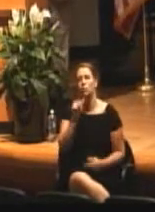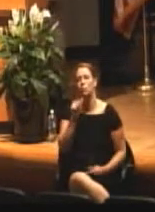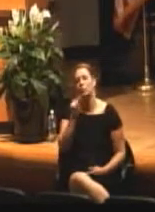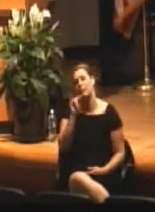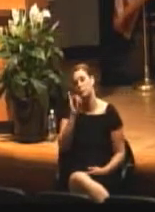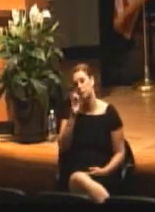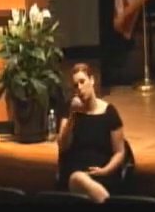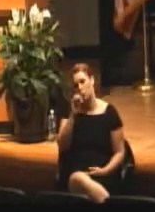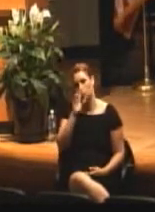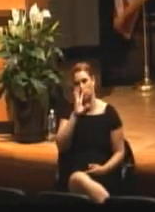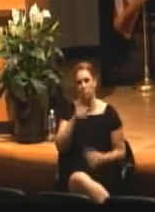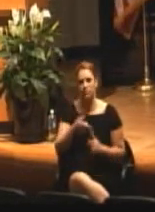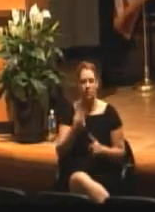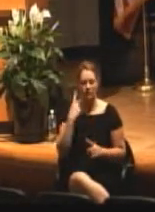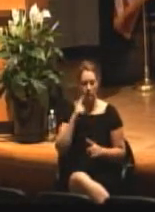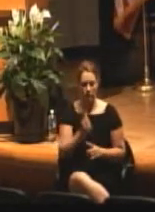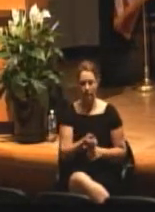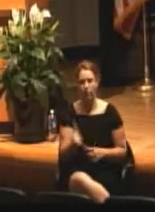minutes